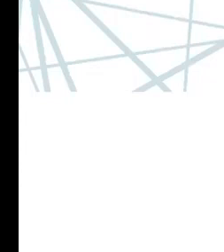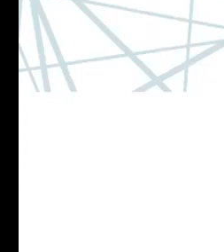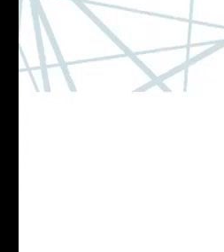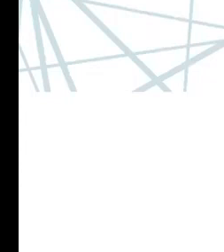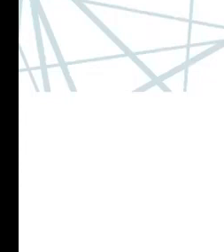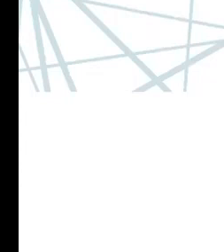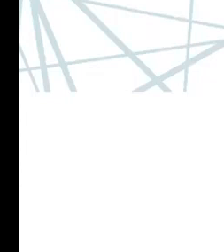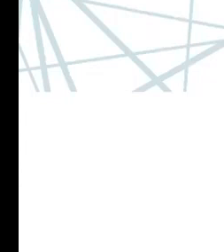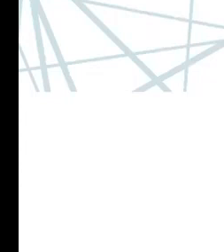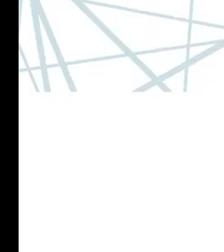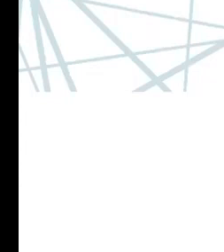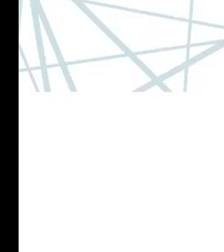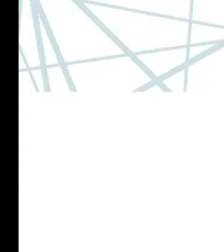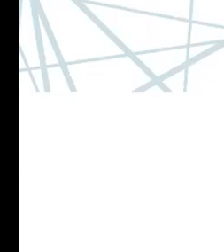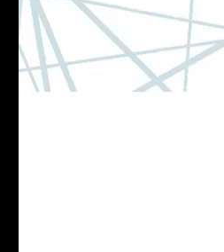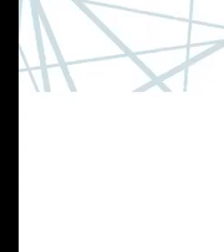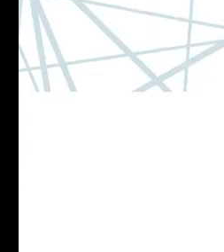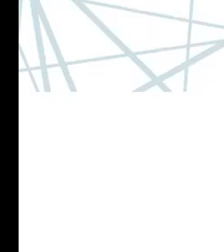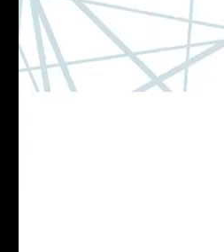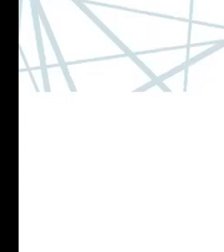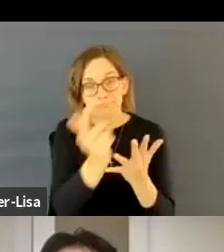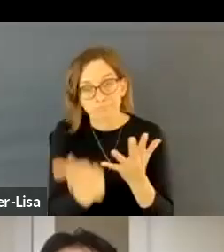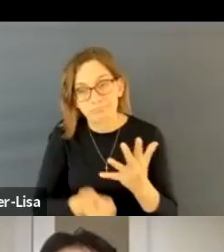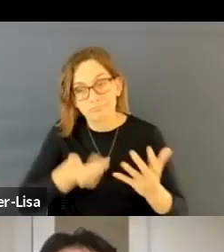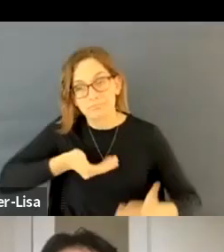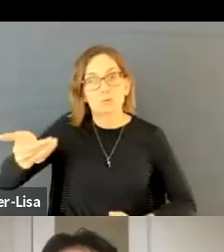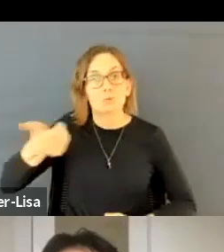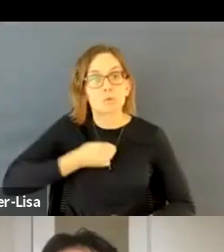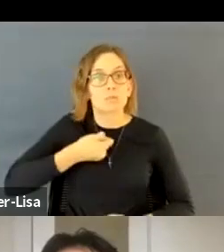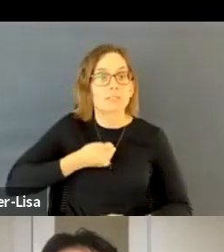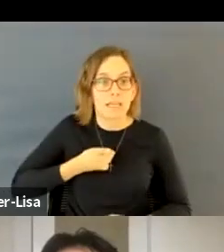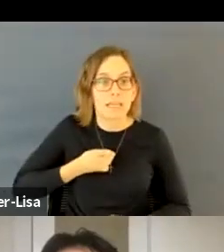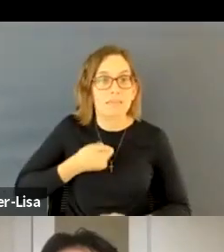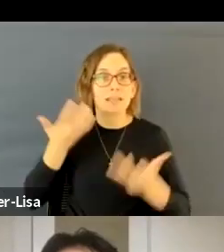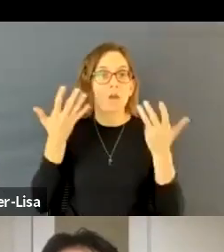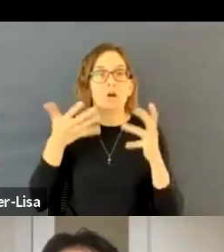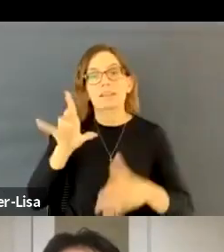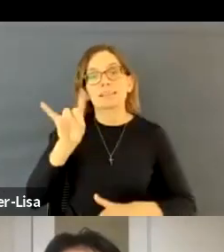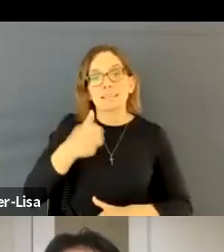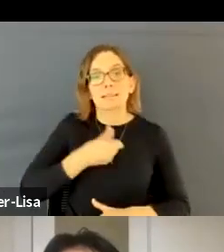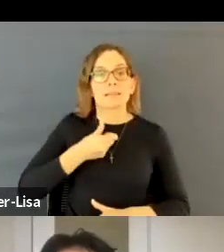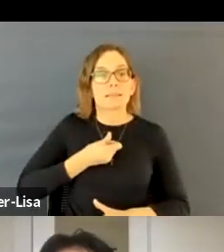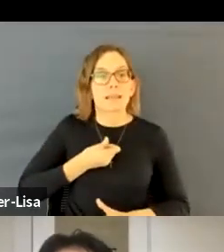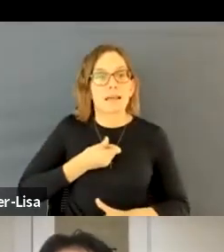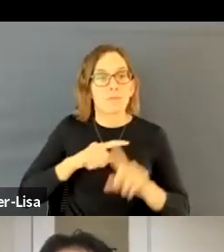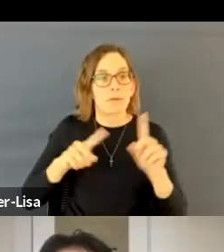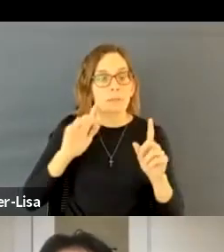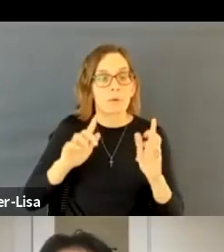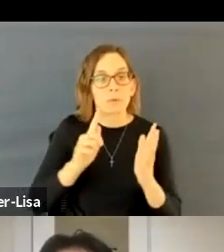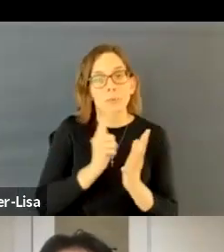ahead and introduce ourselves. I already did, but I'm going to pass it on